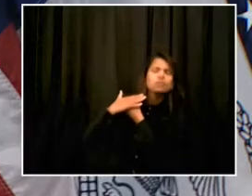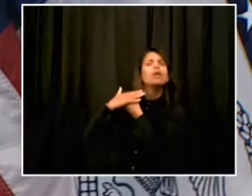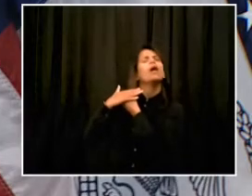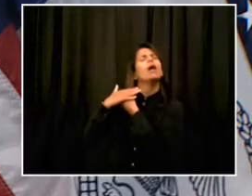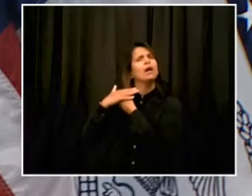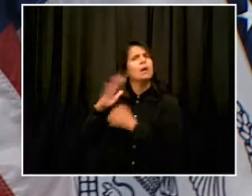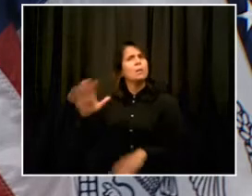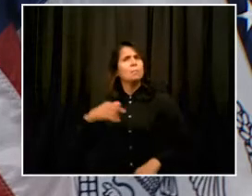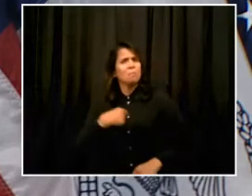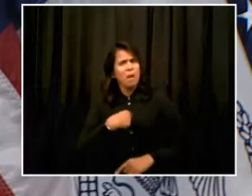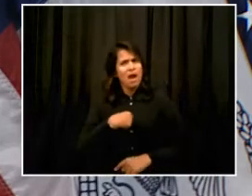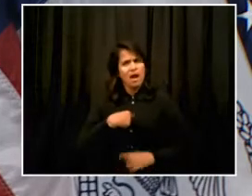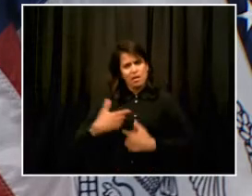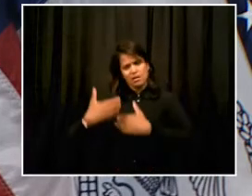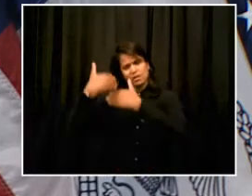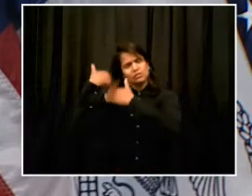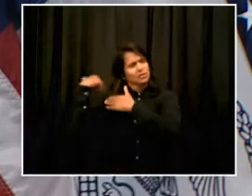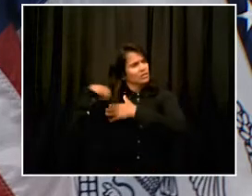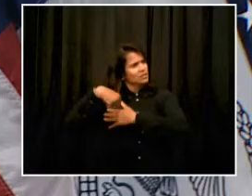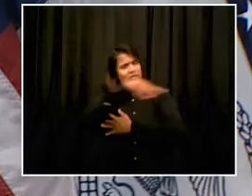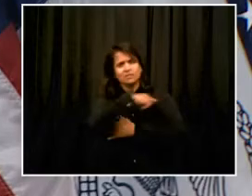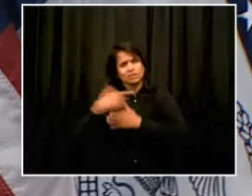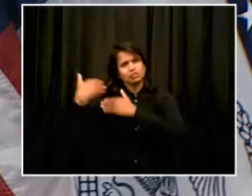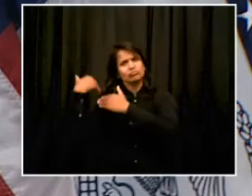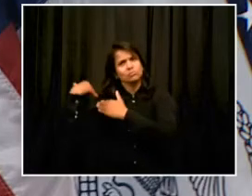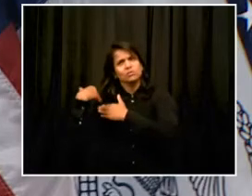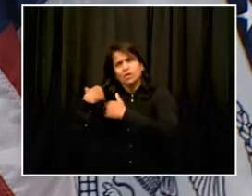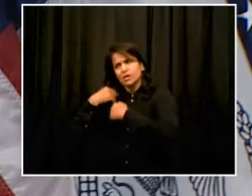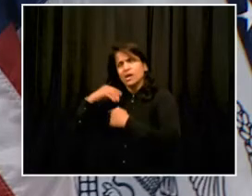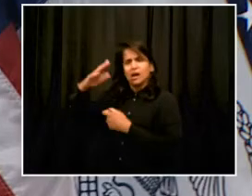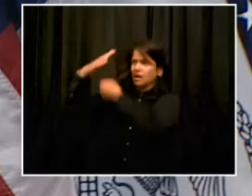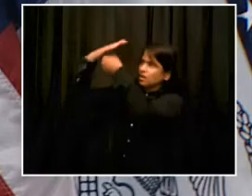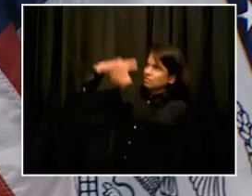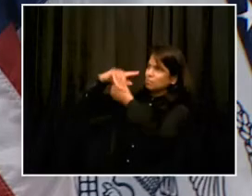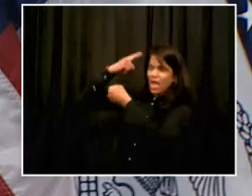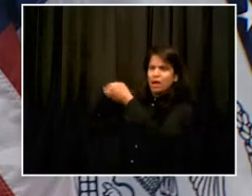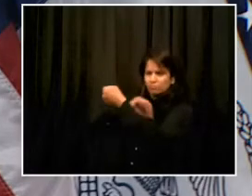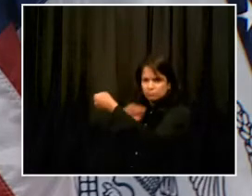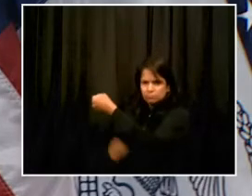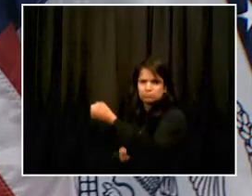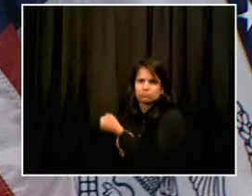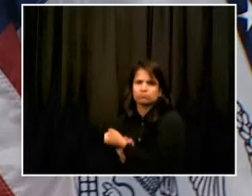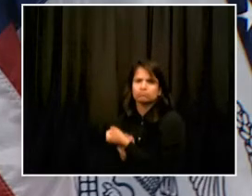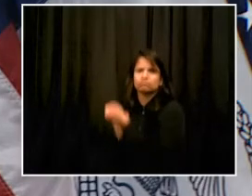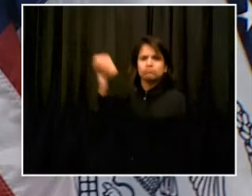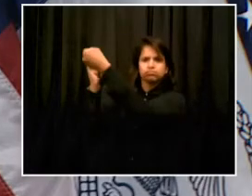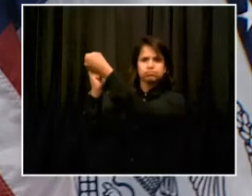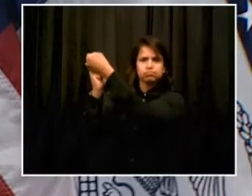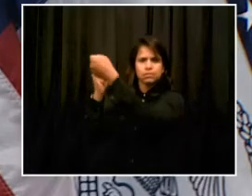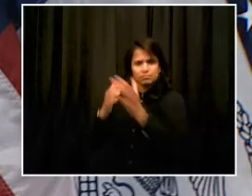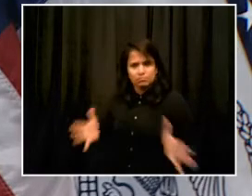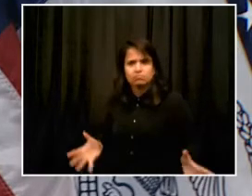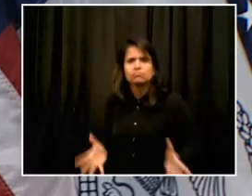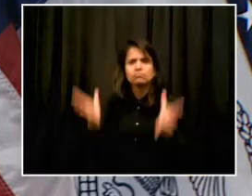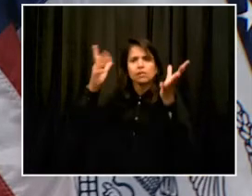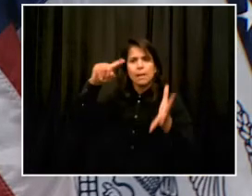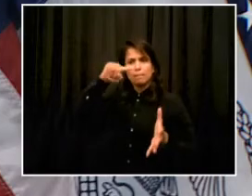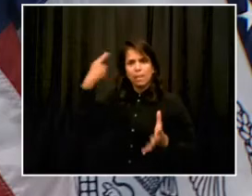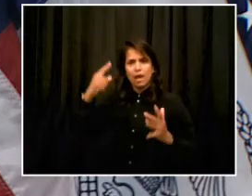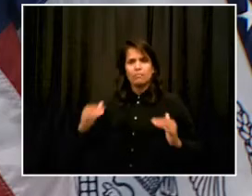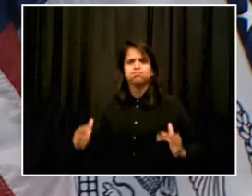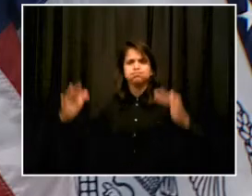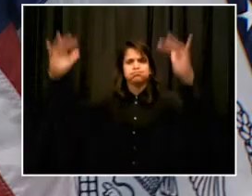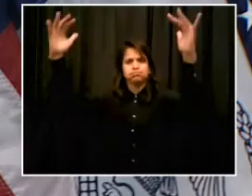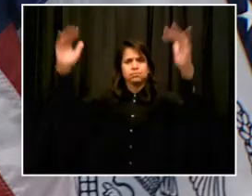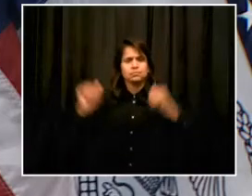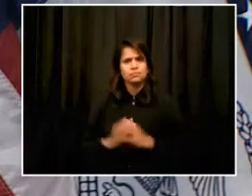and reconciliation to formally identify the racist realities in so many of our